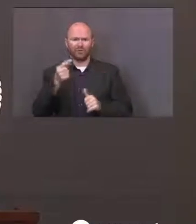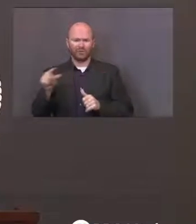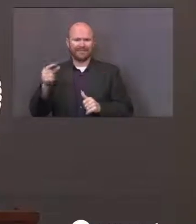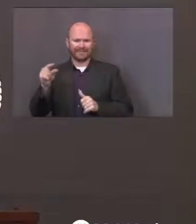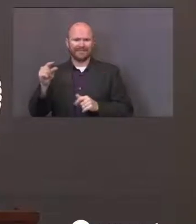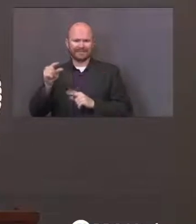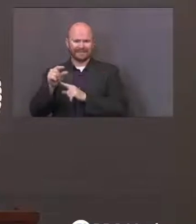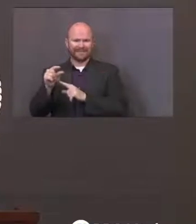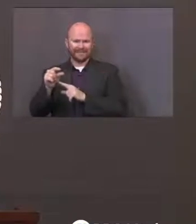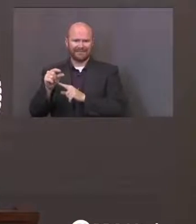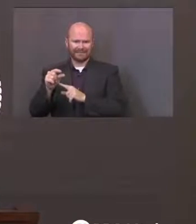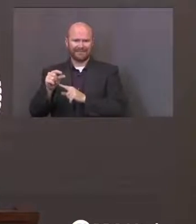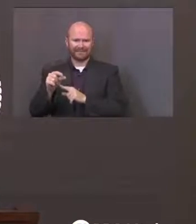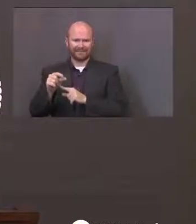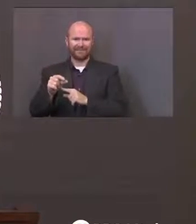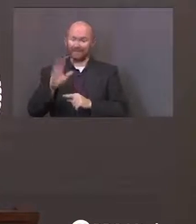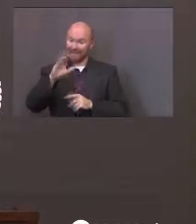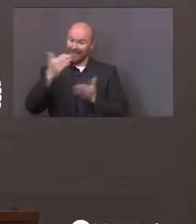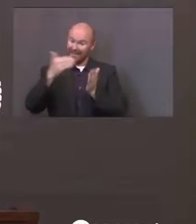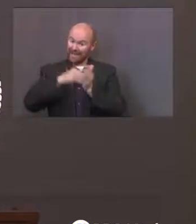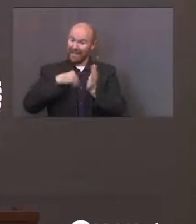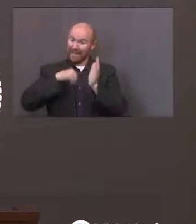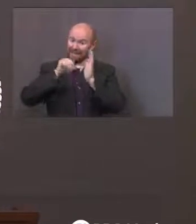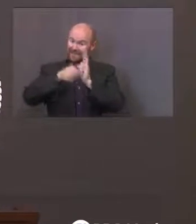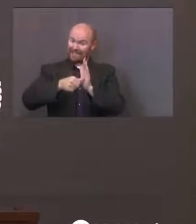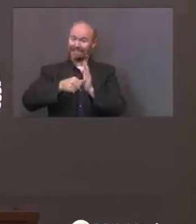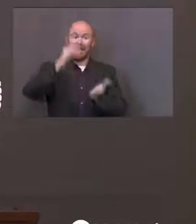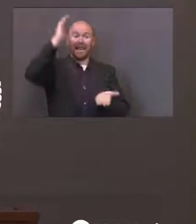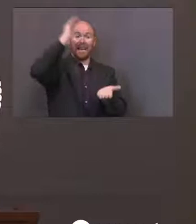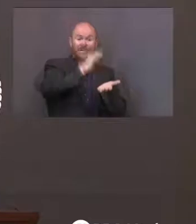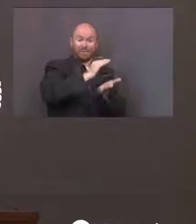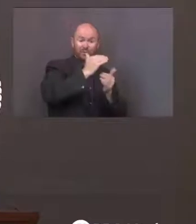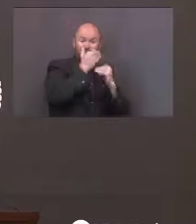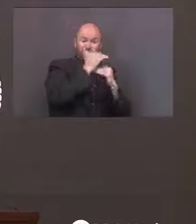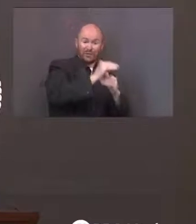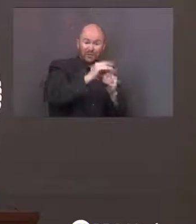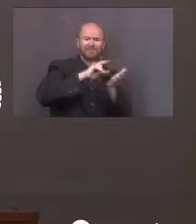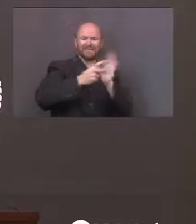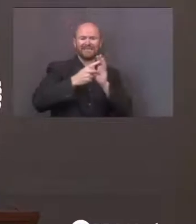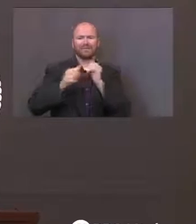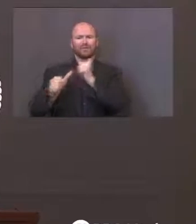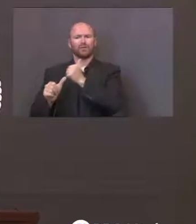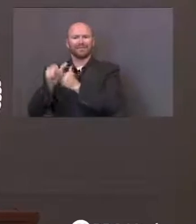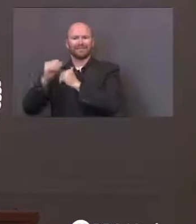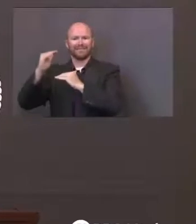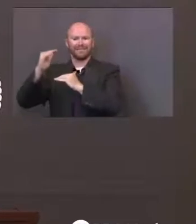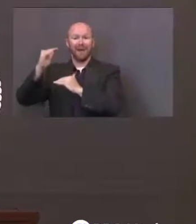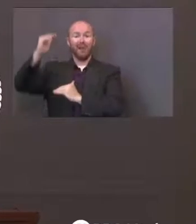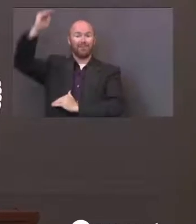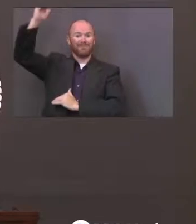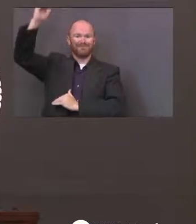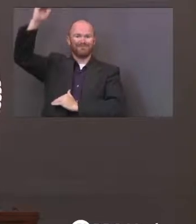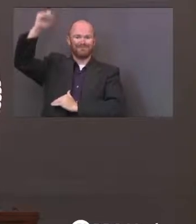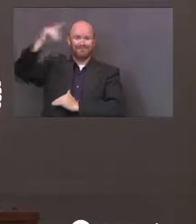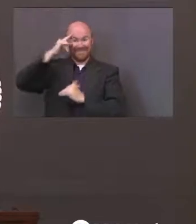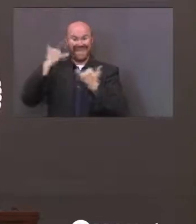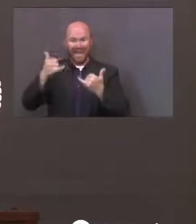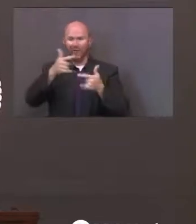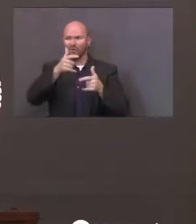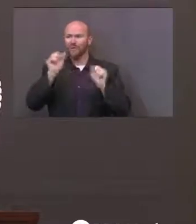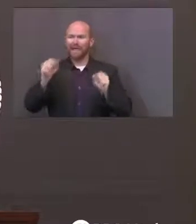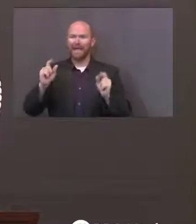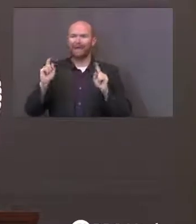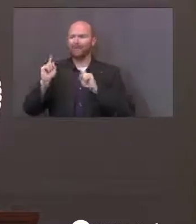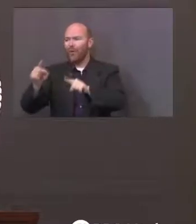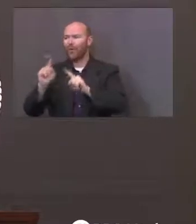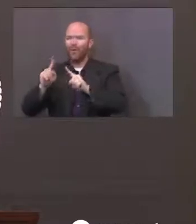category of green. I want to emphasize to people this doesn't mean that the risk level's gone down. In fact, in some instances, because you now have the ability to